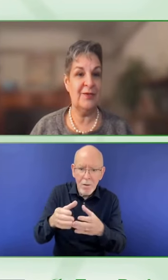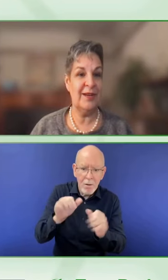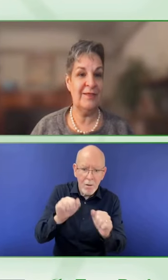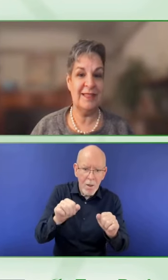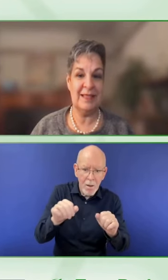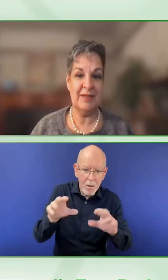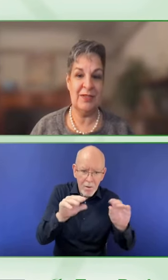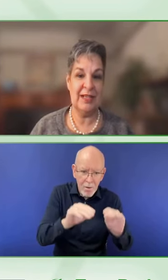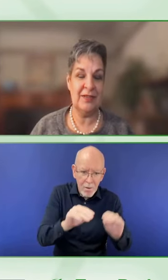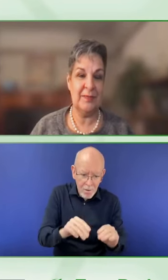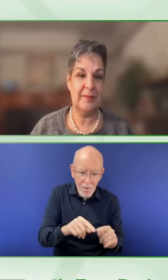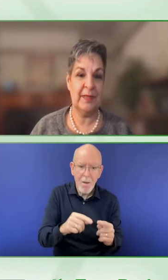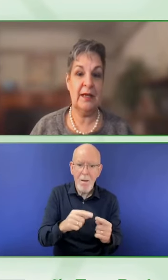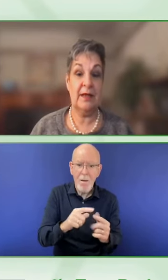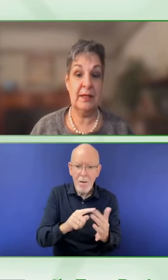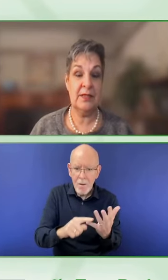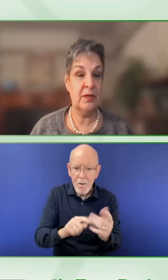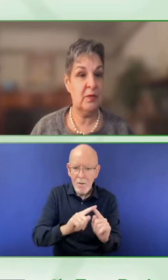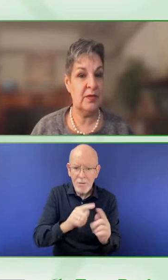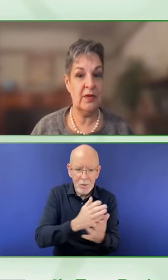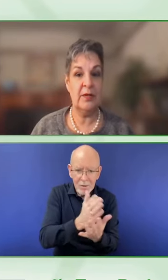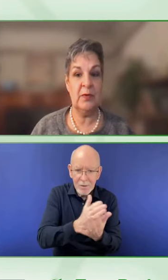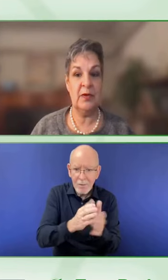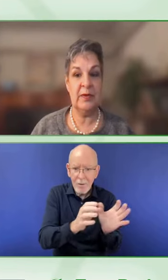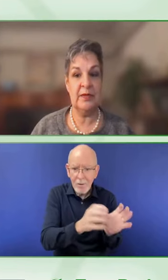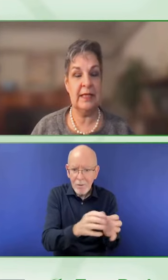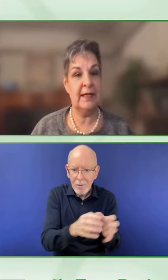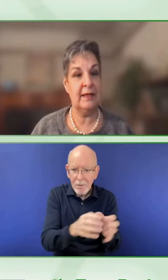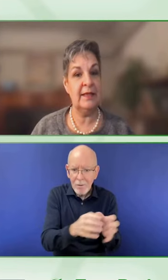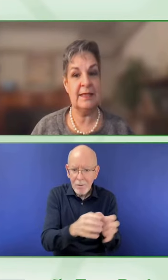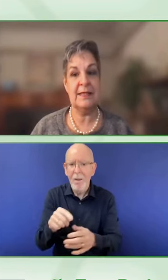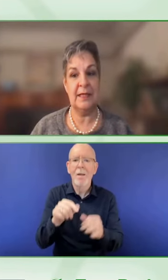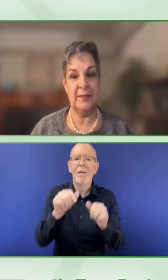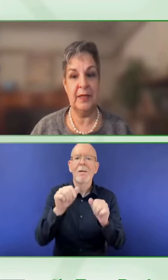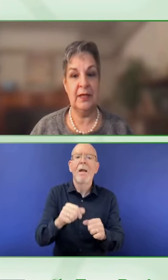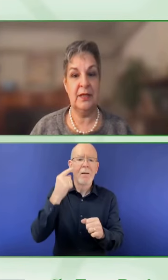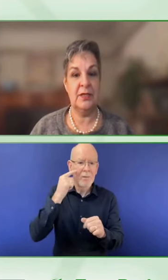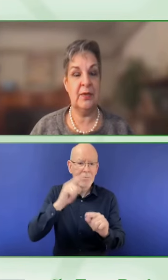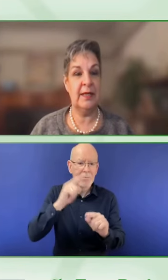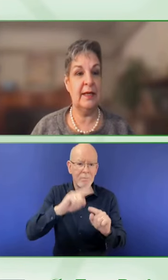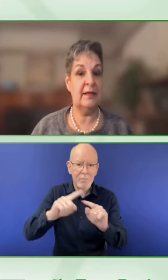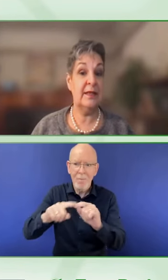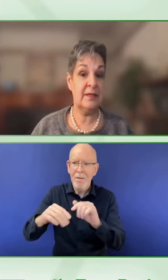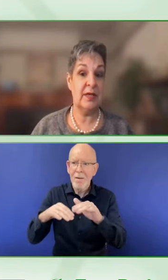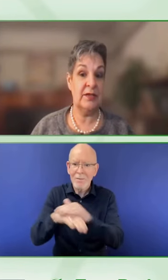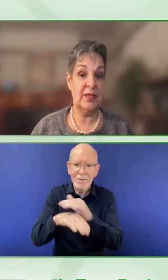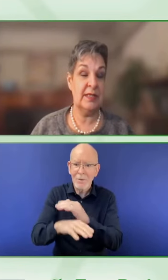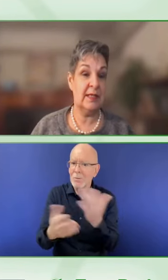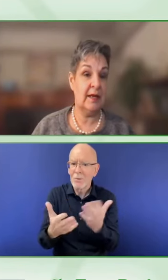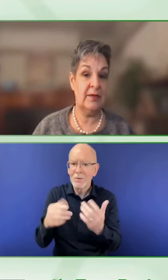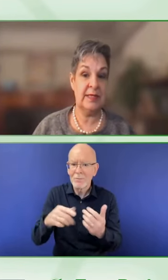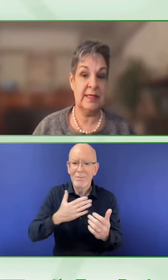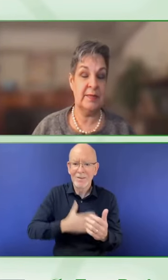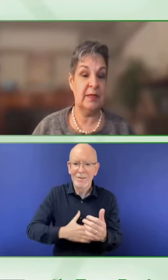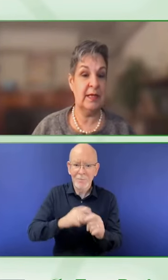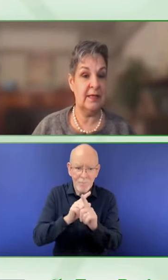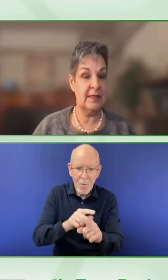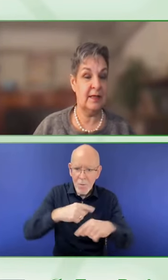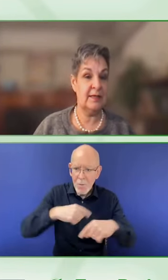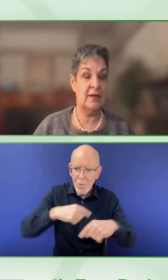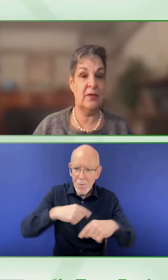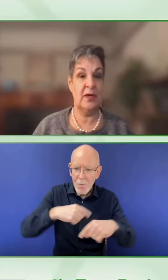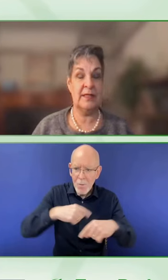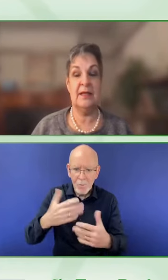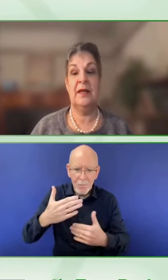and drive systemic change. This year, we're starting work with our data analytics team to create an analytics strategy to gather accessibility